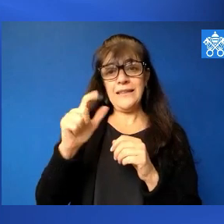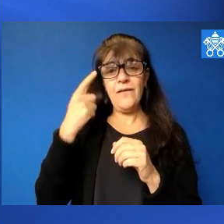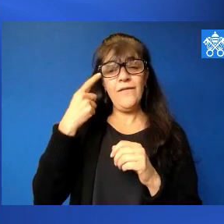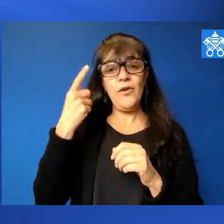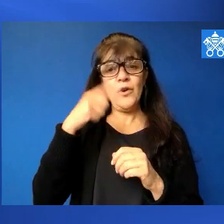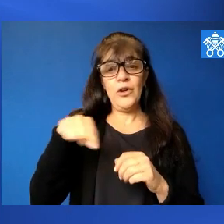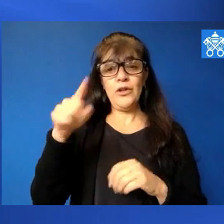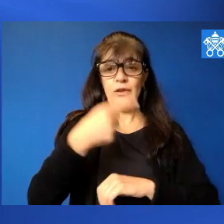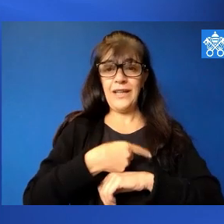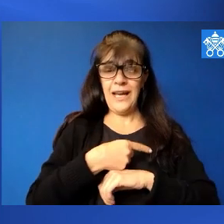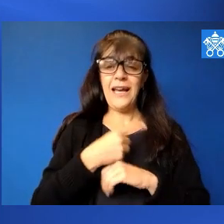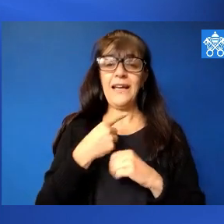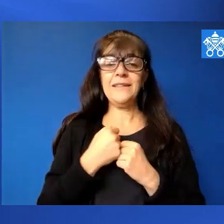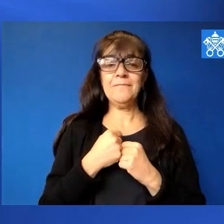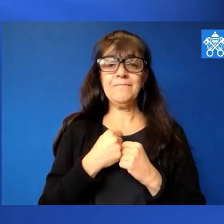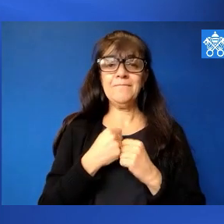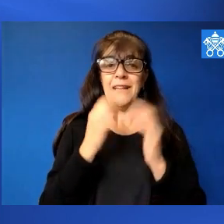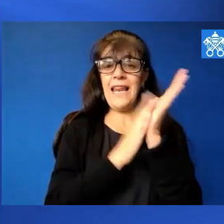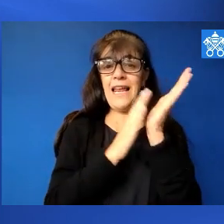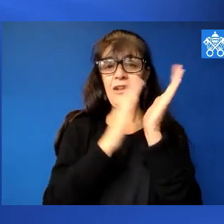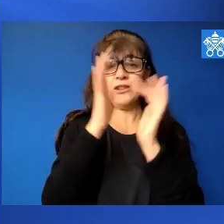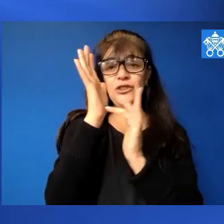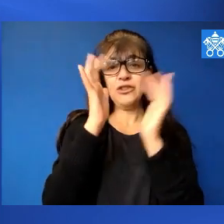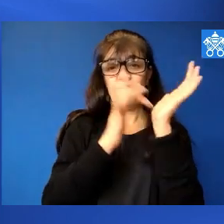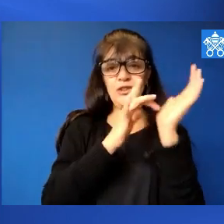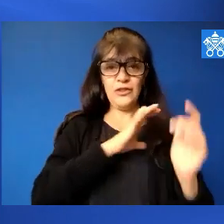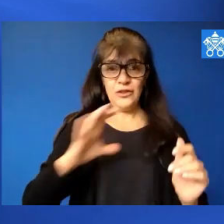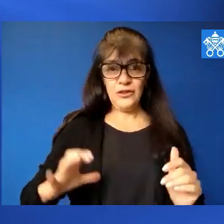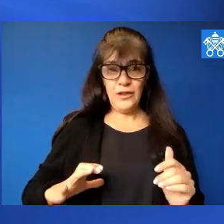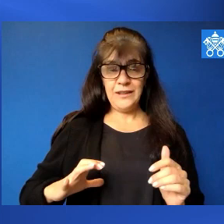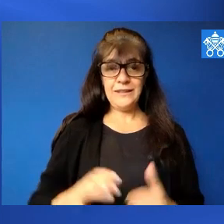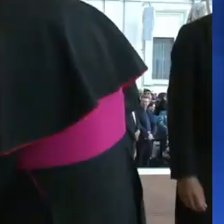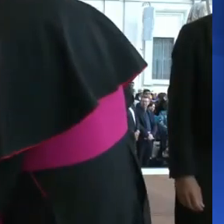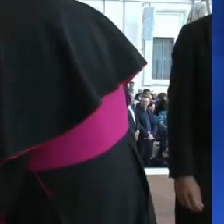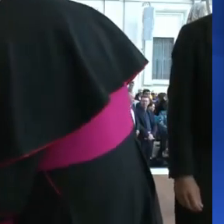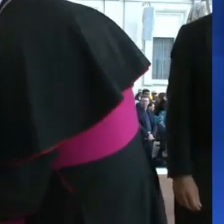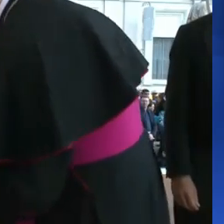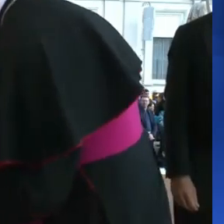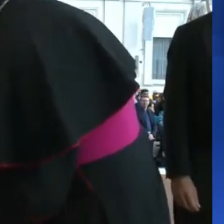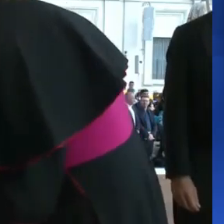well for joining us. Laudetur Jesus Christus, praised be Jesus Christ.